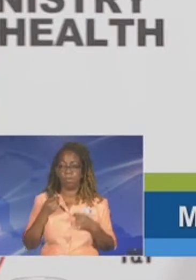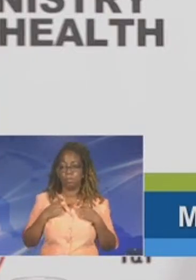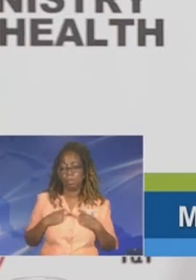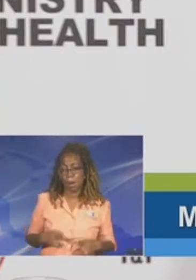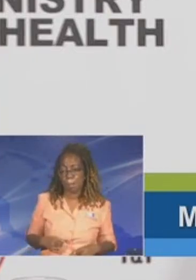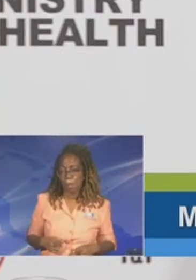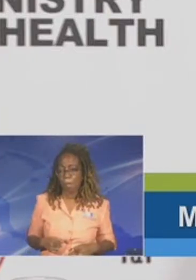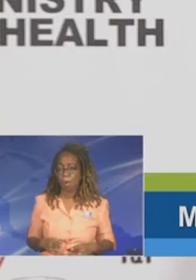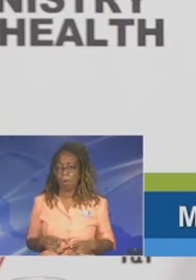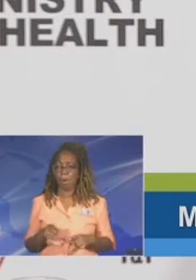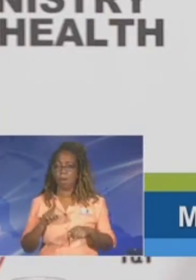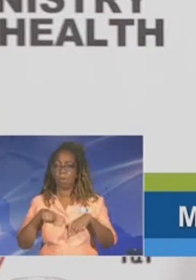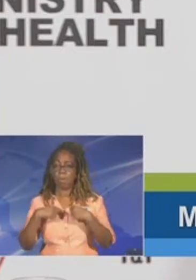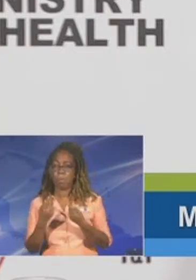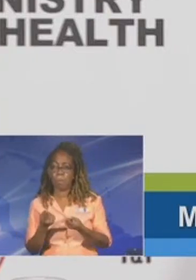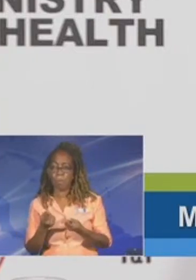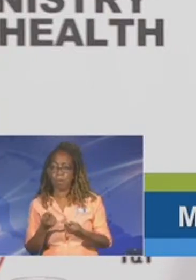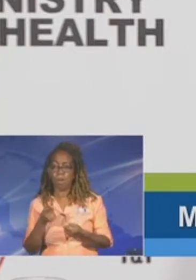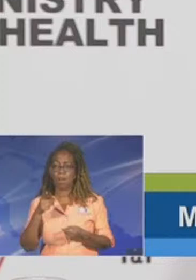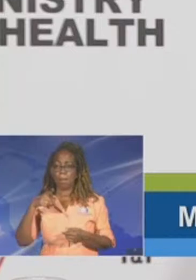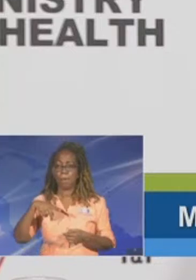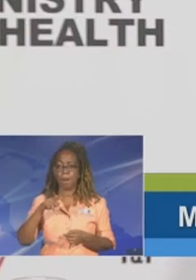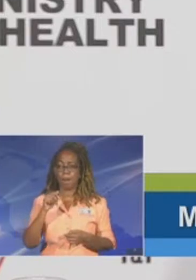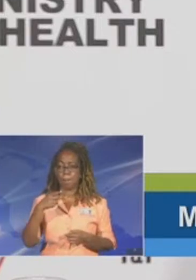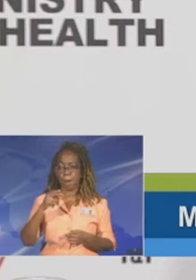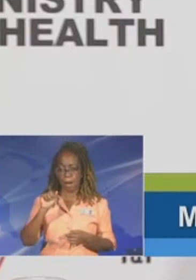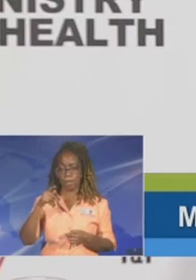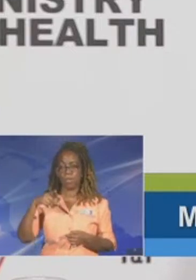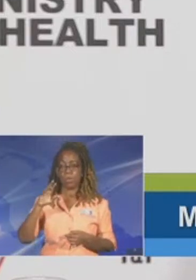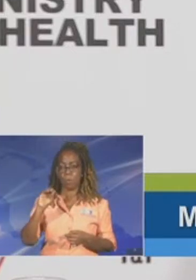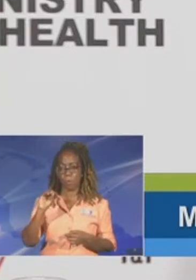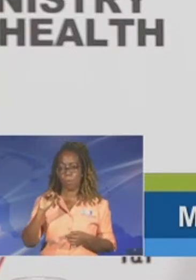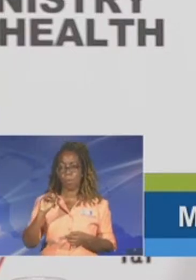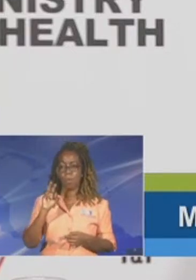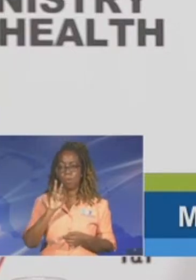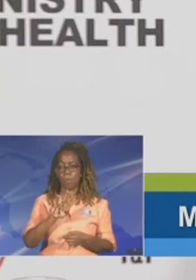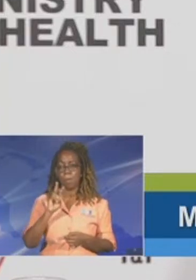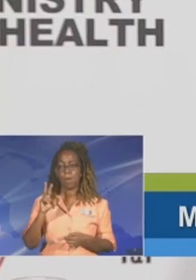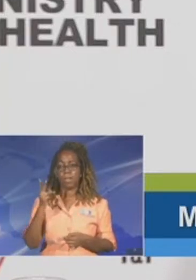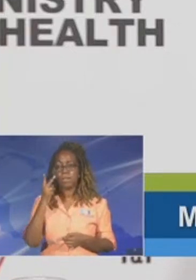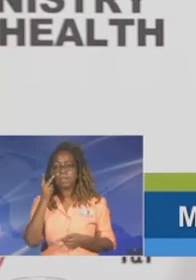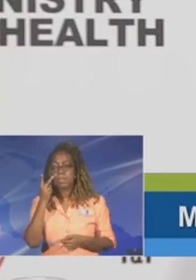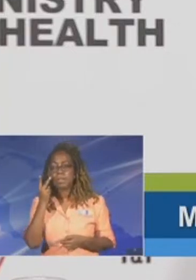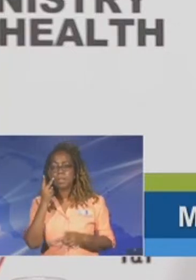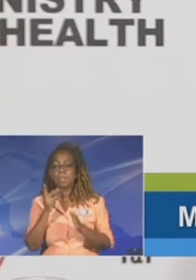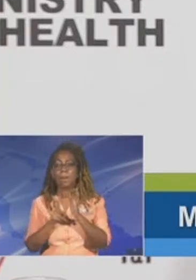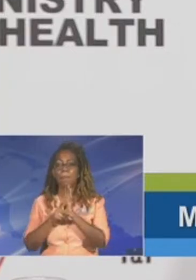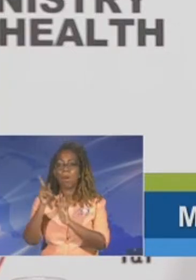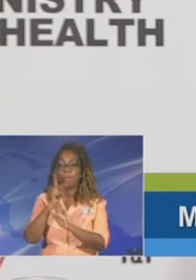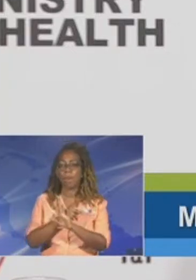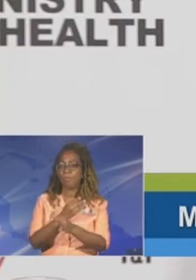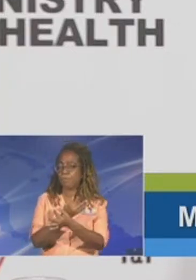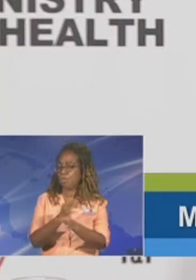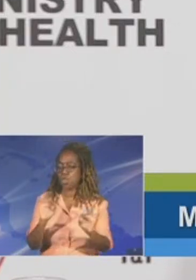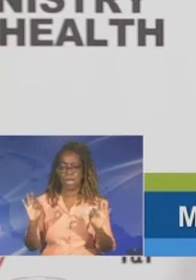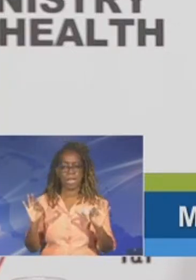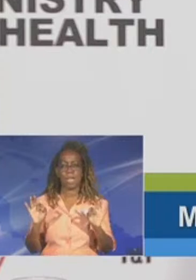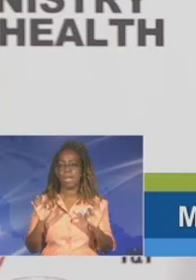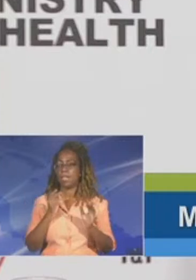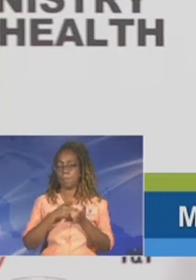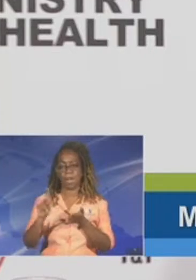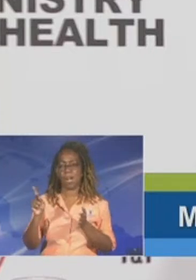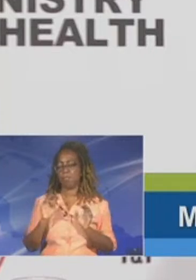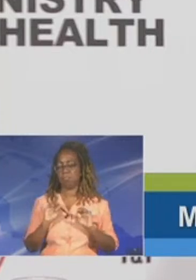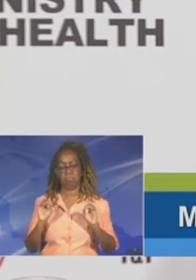to the PAHO virtual campus, and you will find these courses, and they are free of charge.